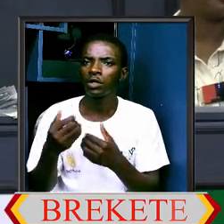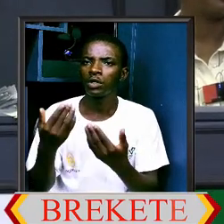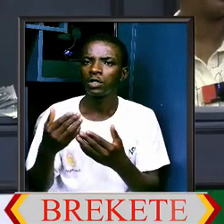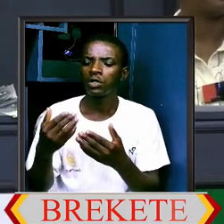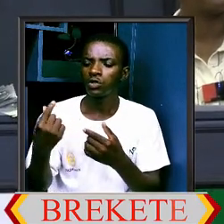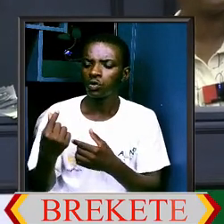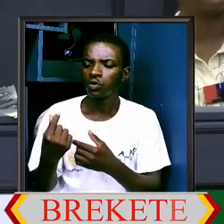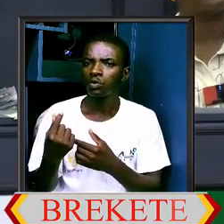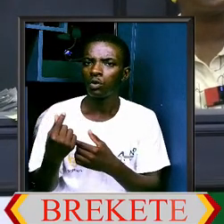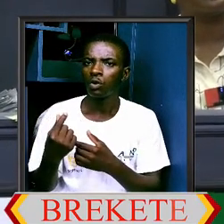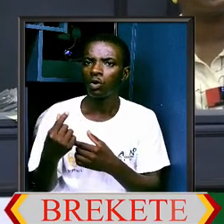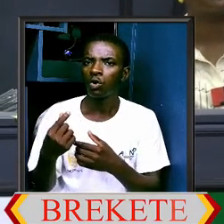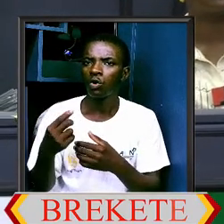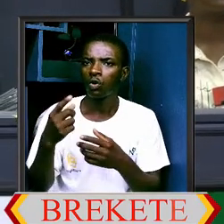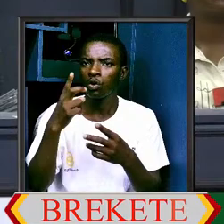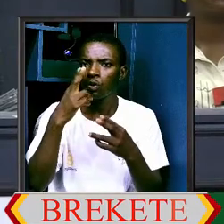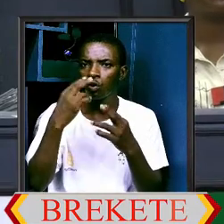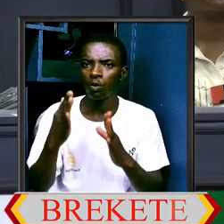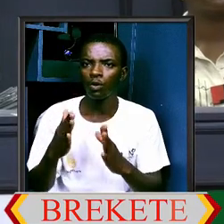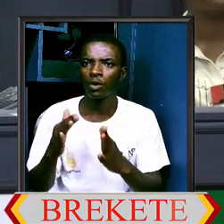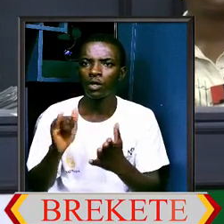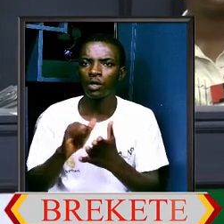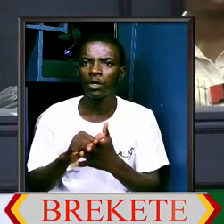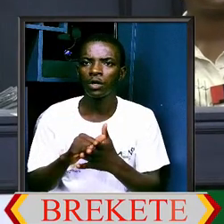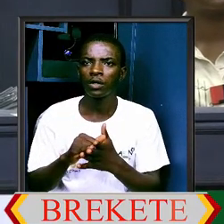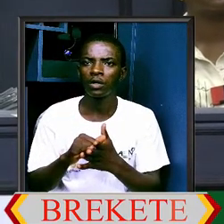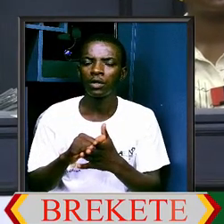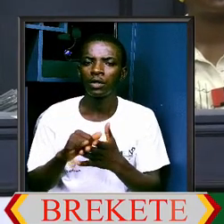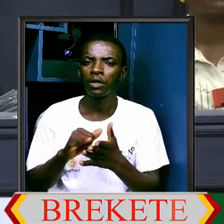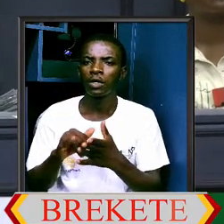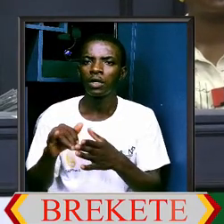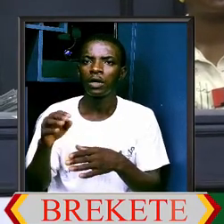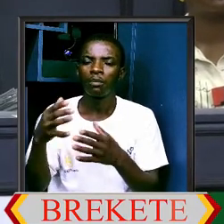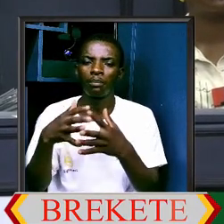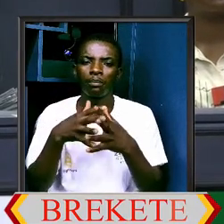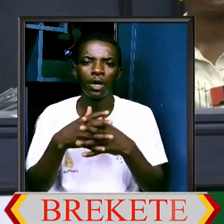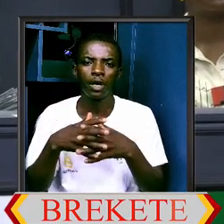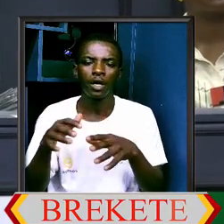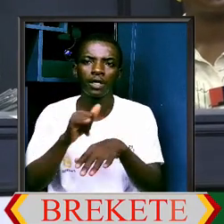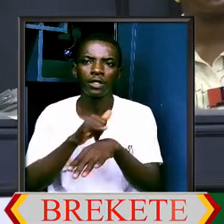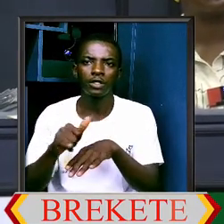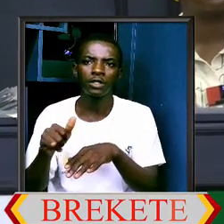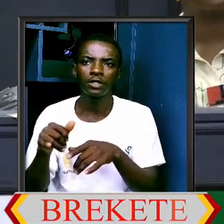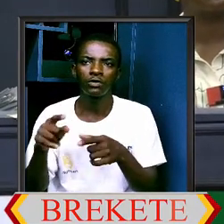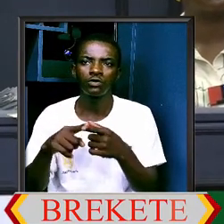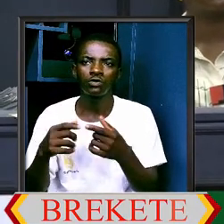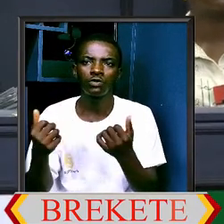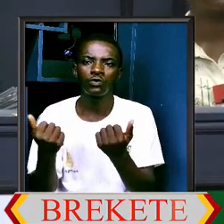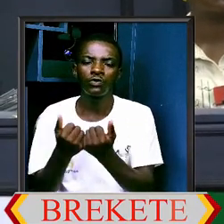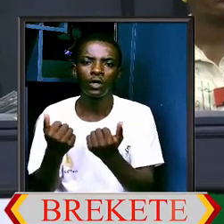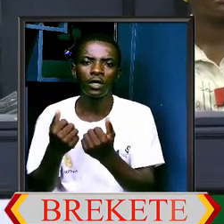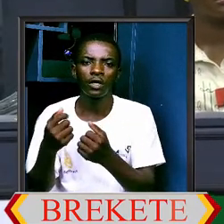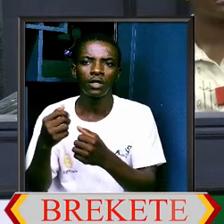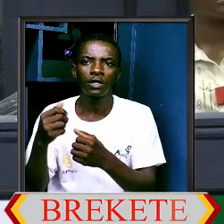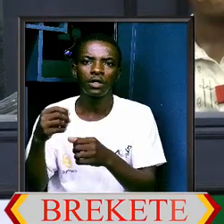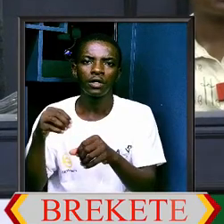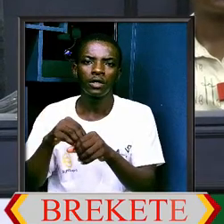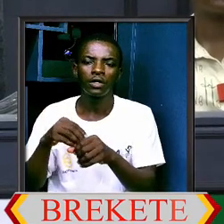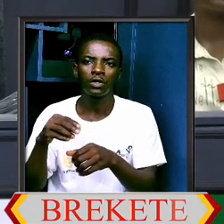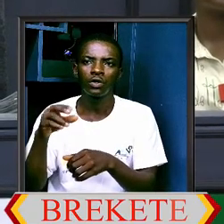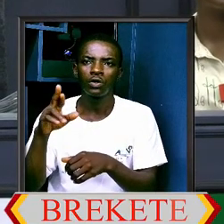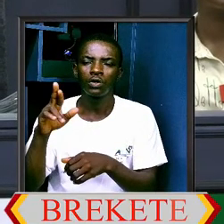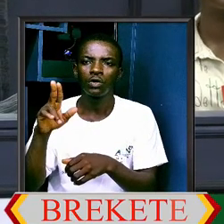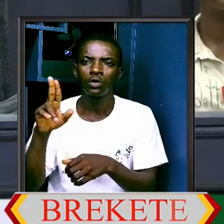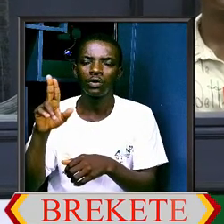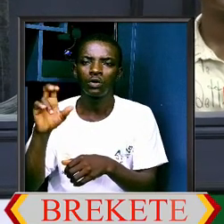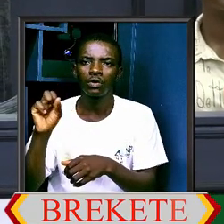Small comedian where the president, where America deceived to go fight, look for trouble for